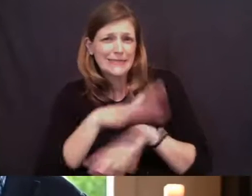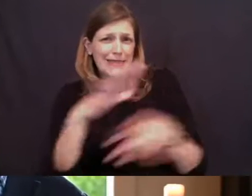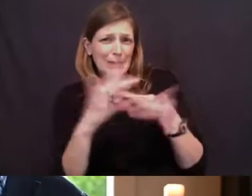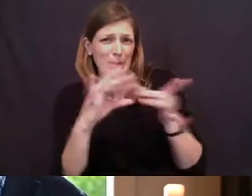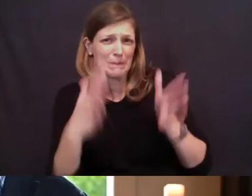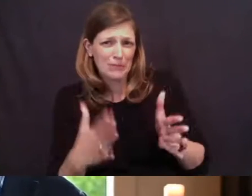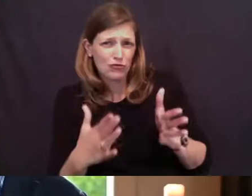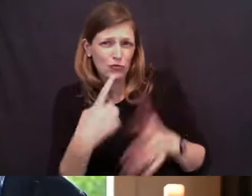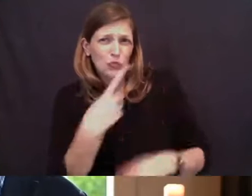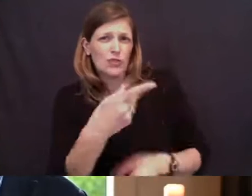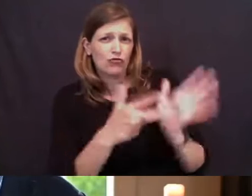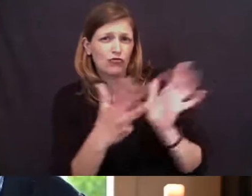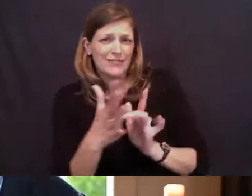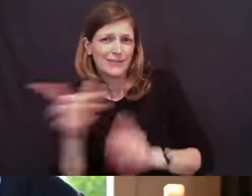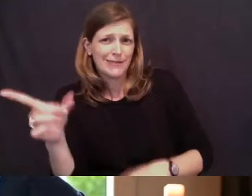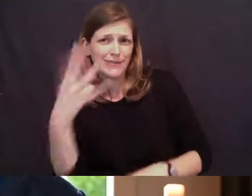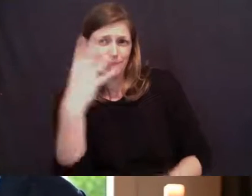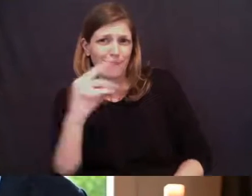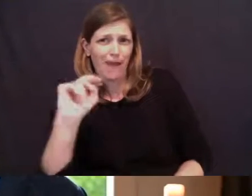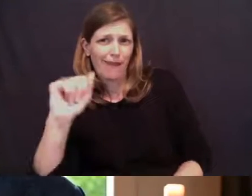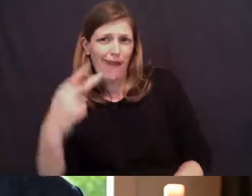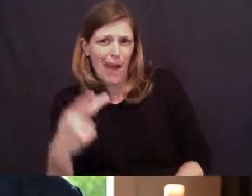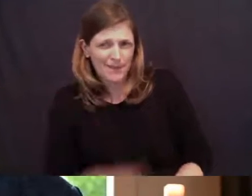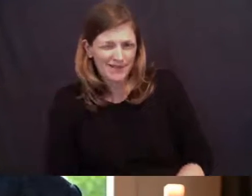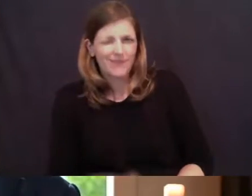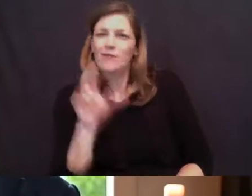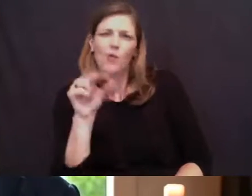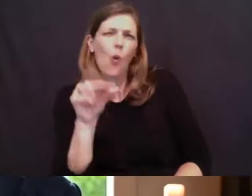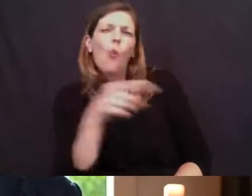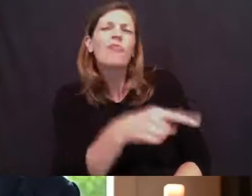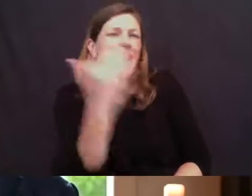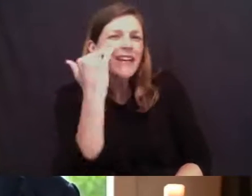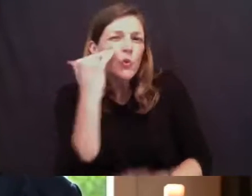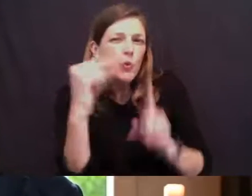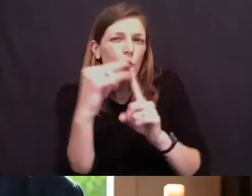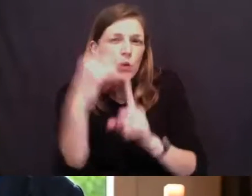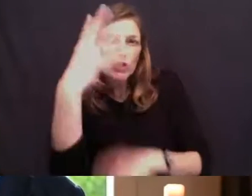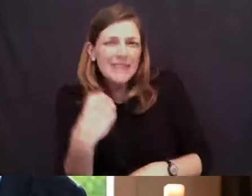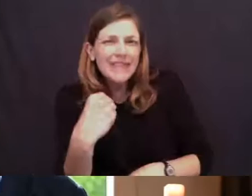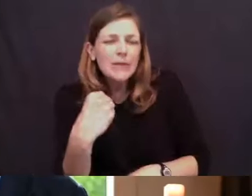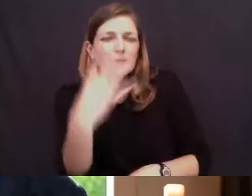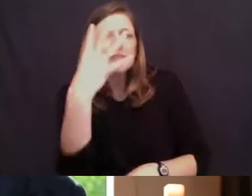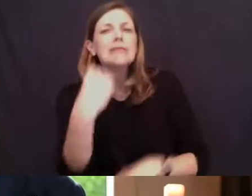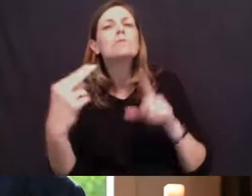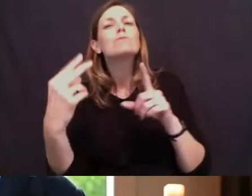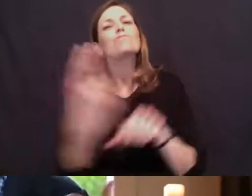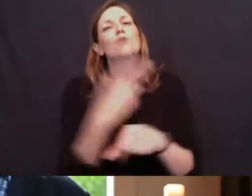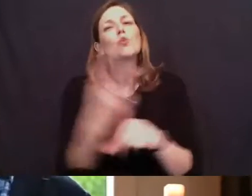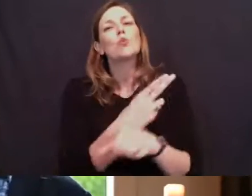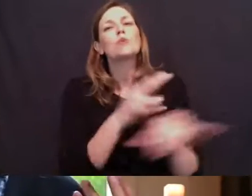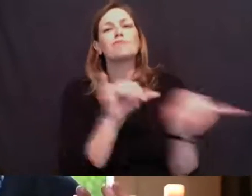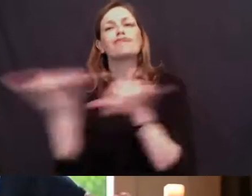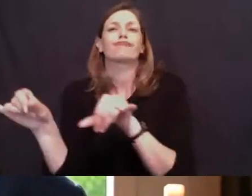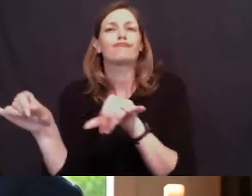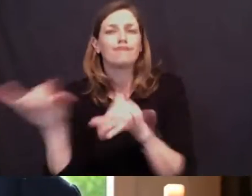was taking a nap? Like, really? I mean, they knew the word sleep, and even in this time, sleep was used as a metaphor for